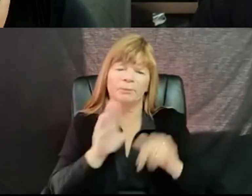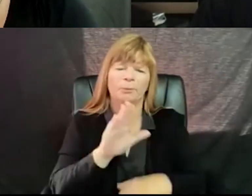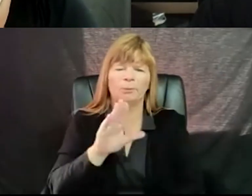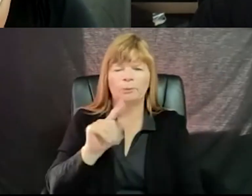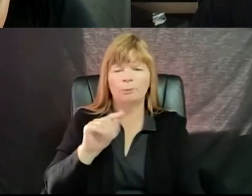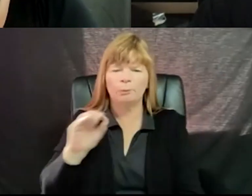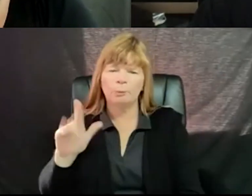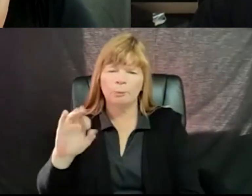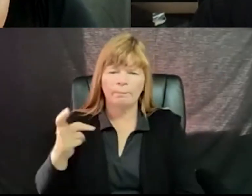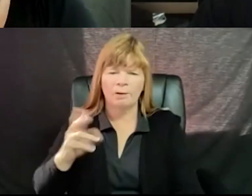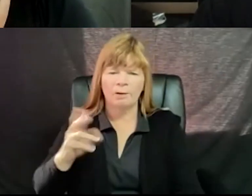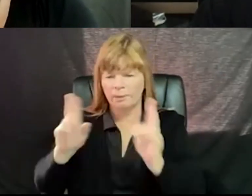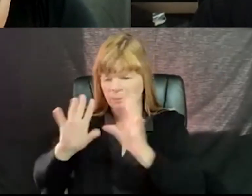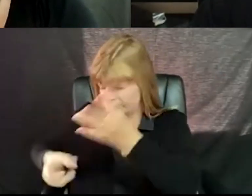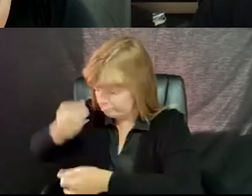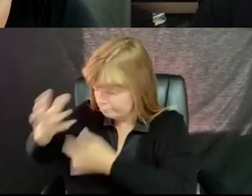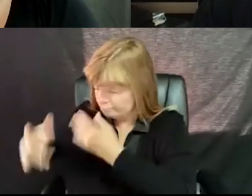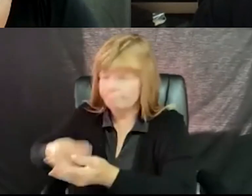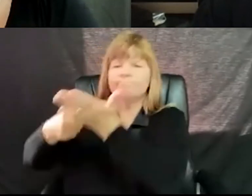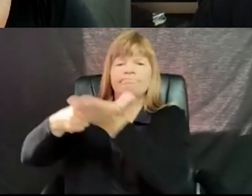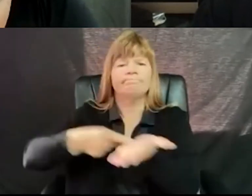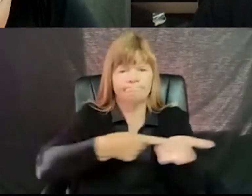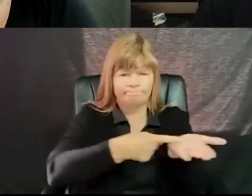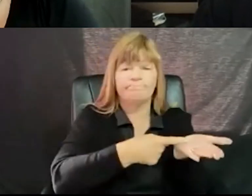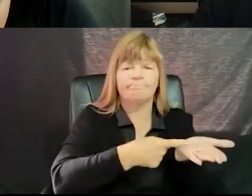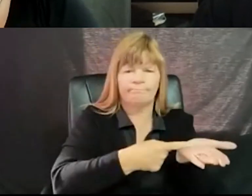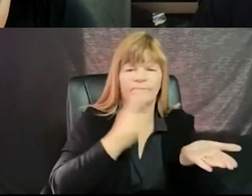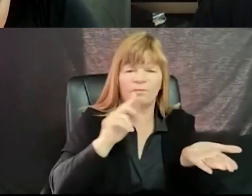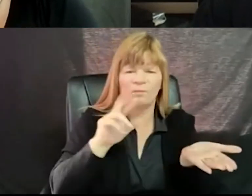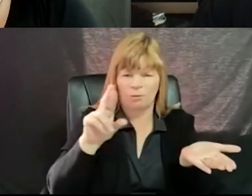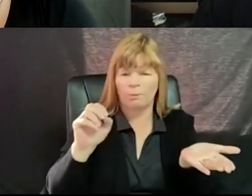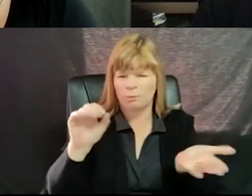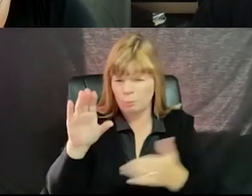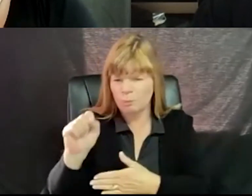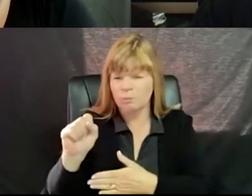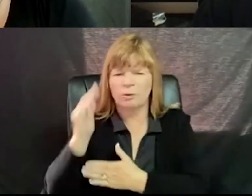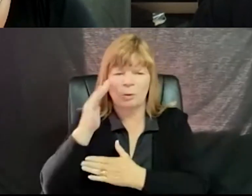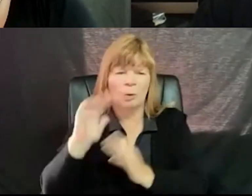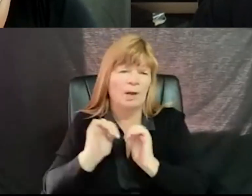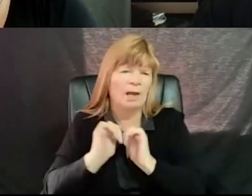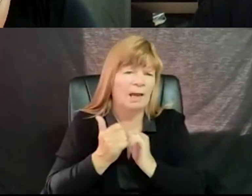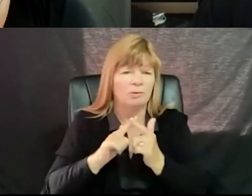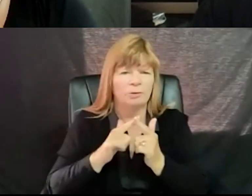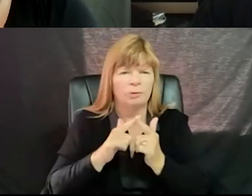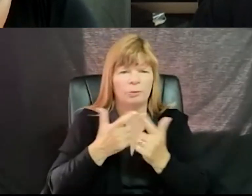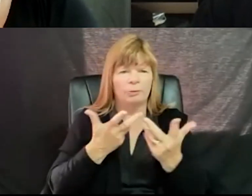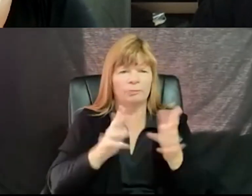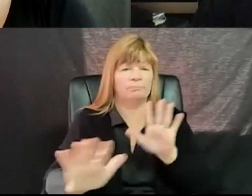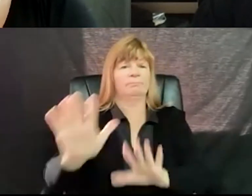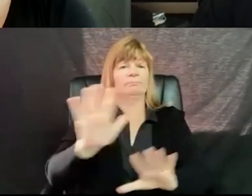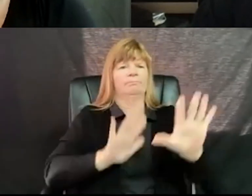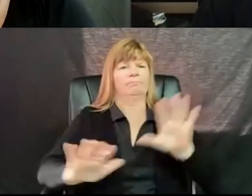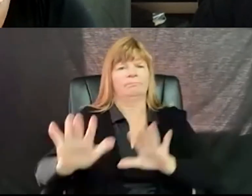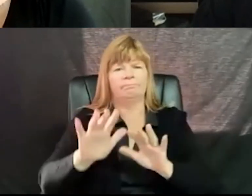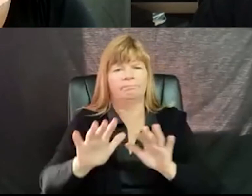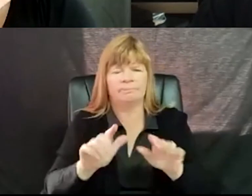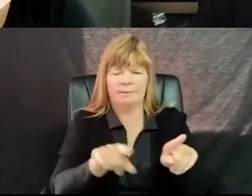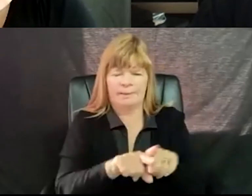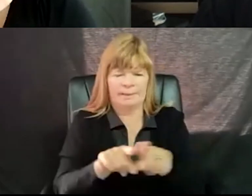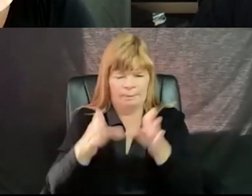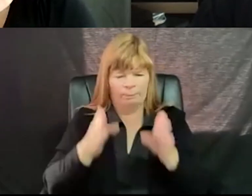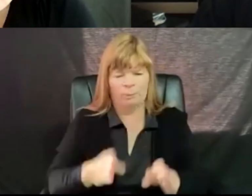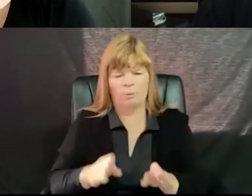your lifetime toolbox of knowing how to deal with the world as a person with combined vision and hearing